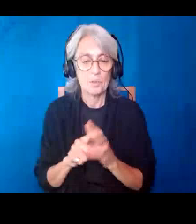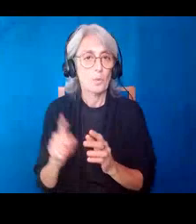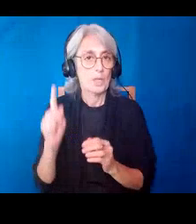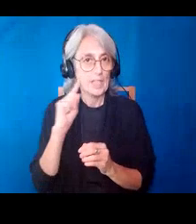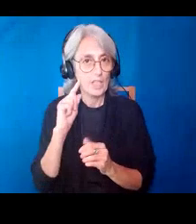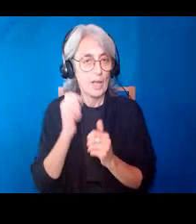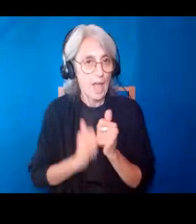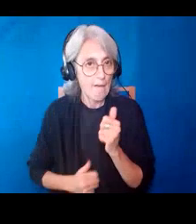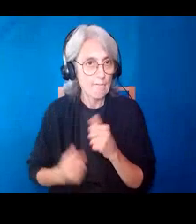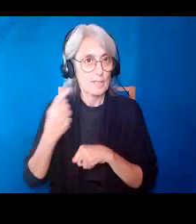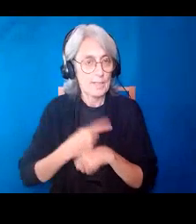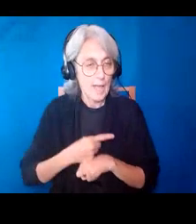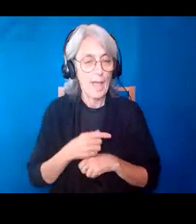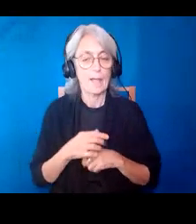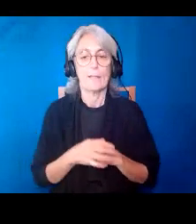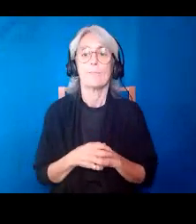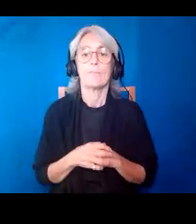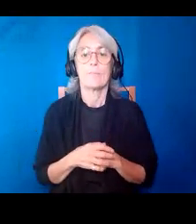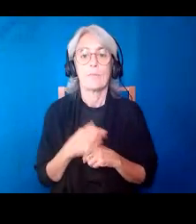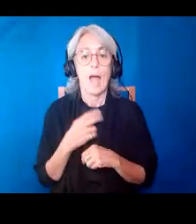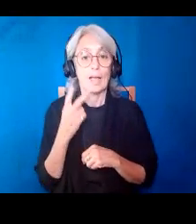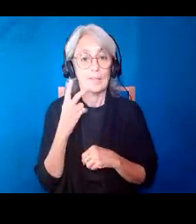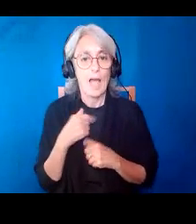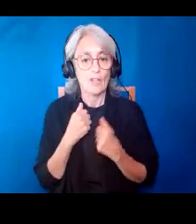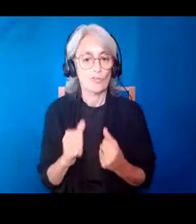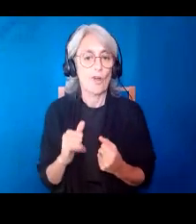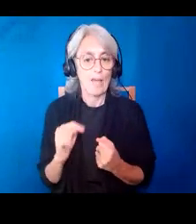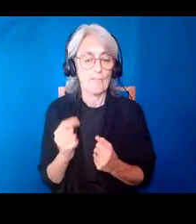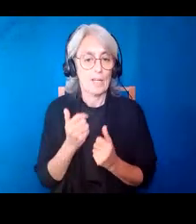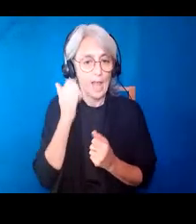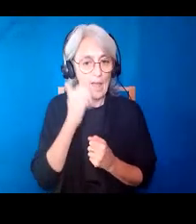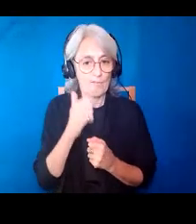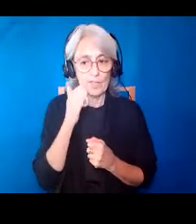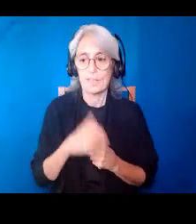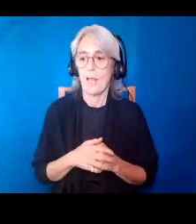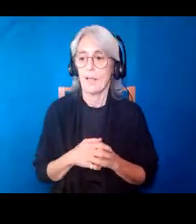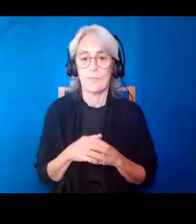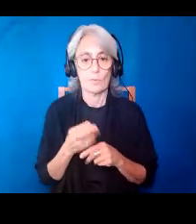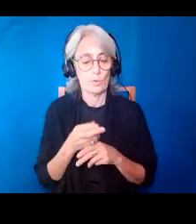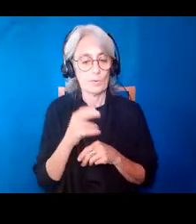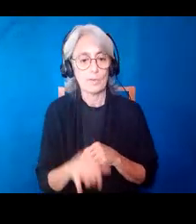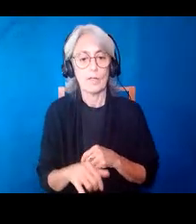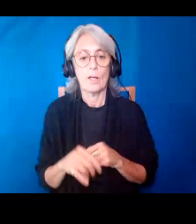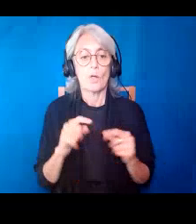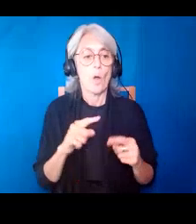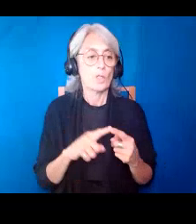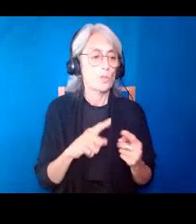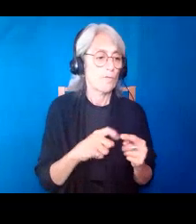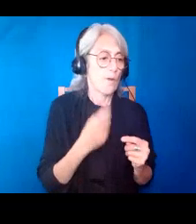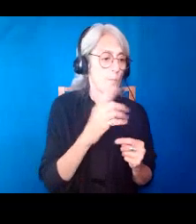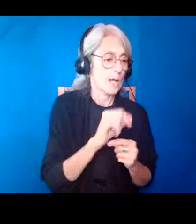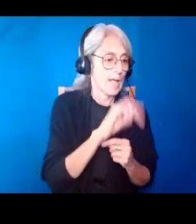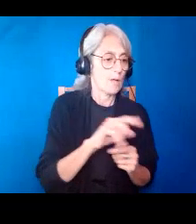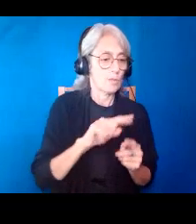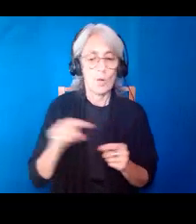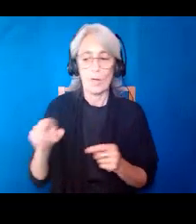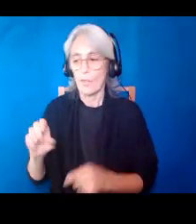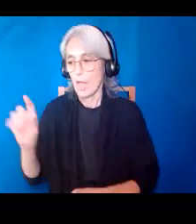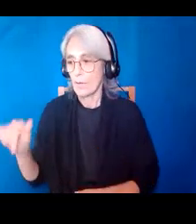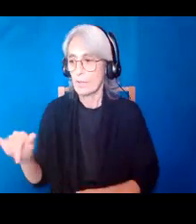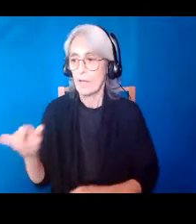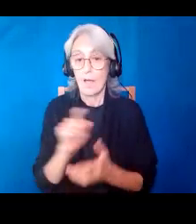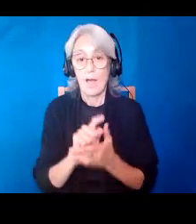see it. I drive it every single day, not just when I'm going to from one county to another, but every week when I'm